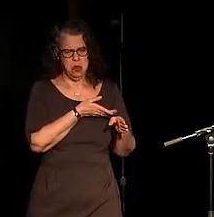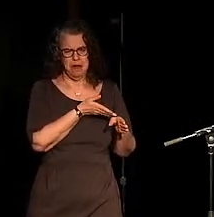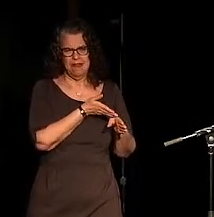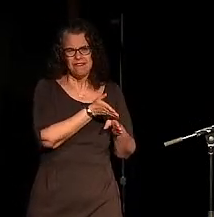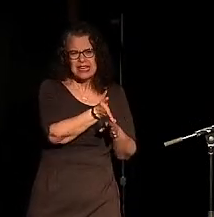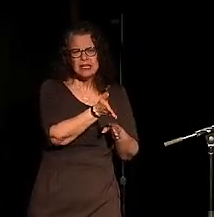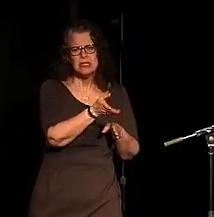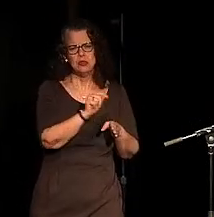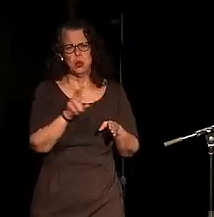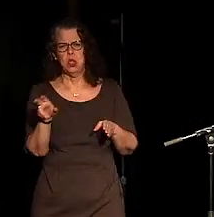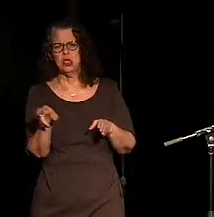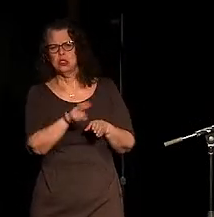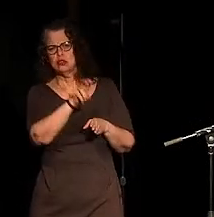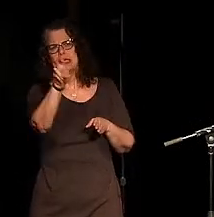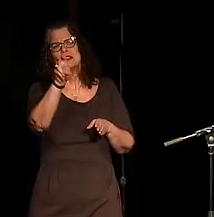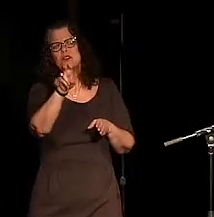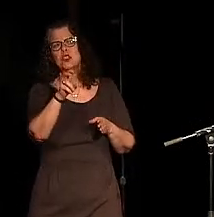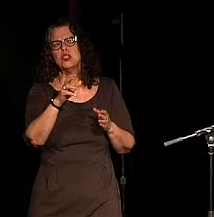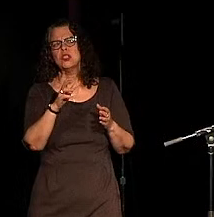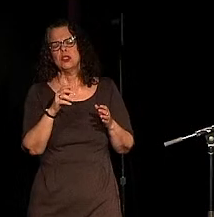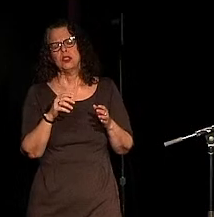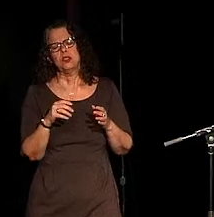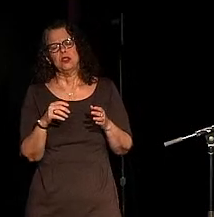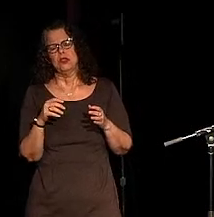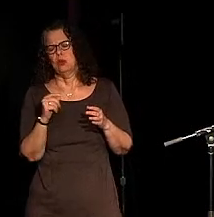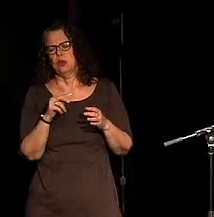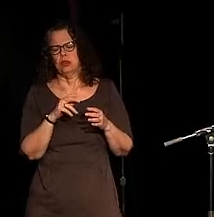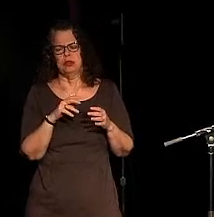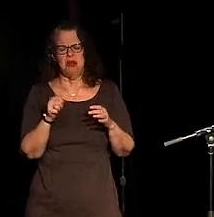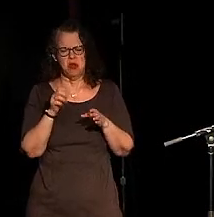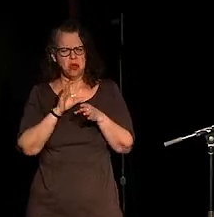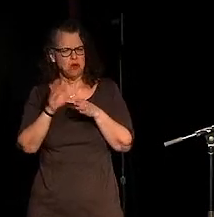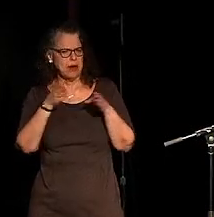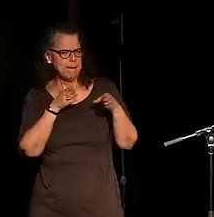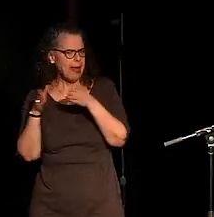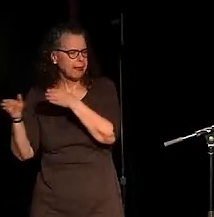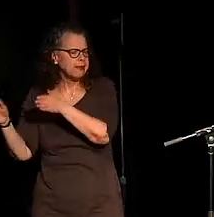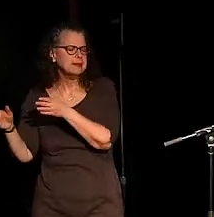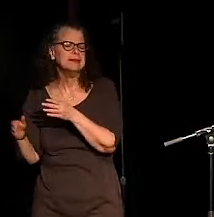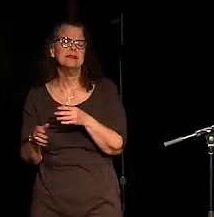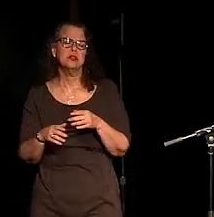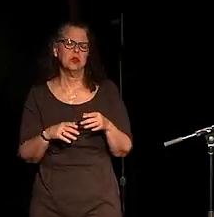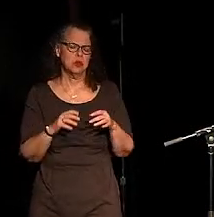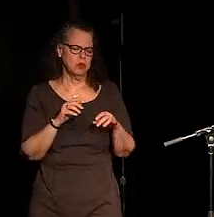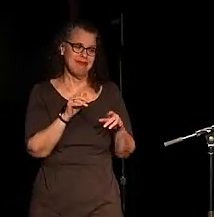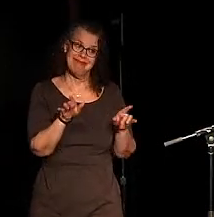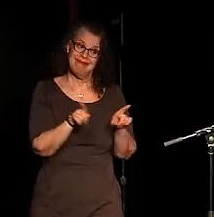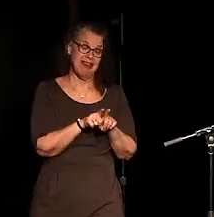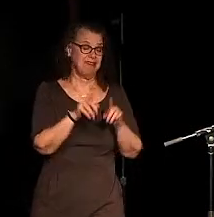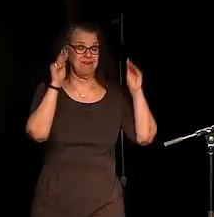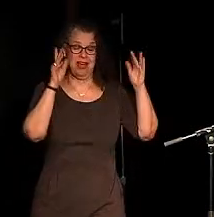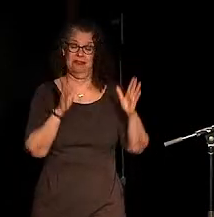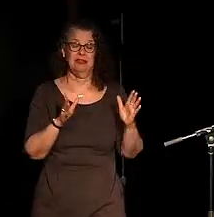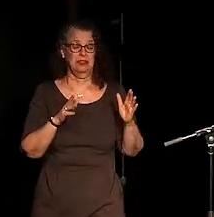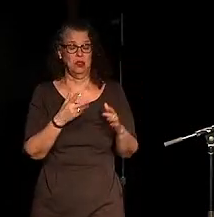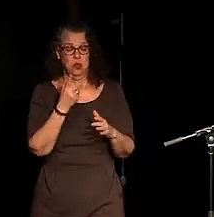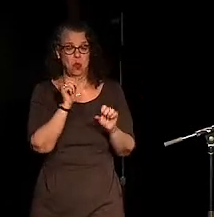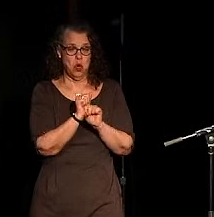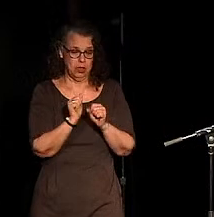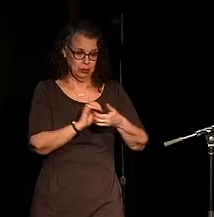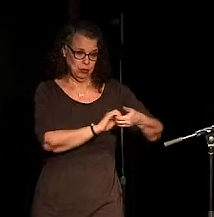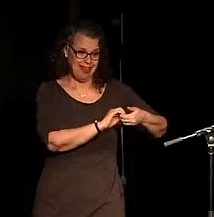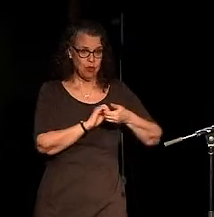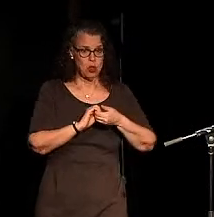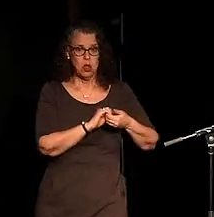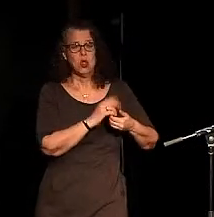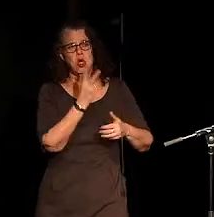pathway trajectory or potential career paths like our faculty. And so it's that working together that both sides are committed